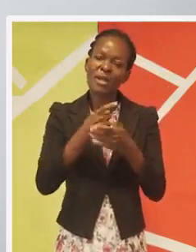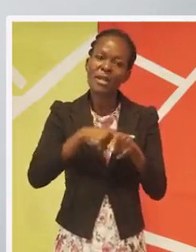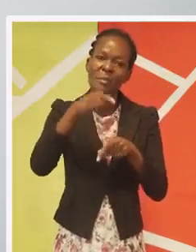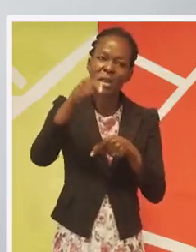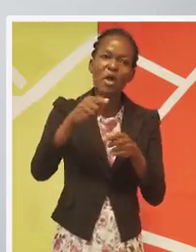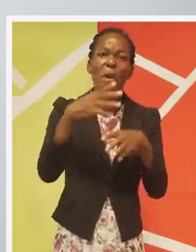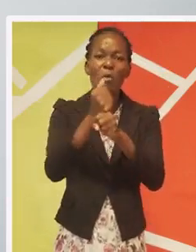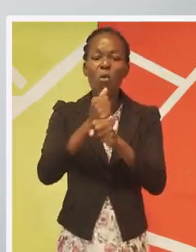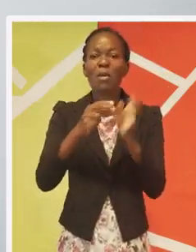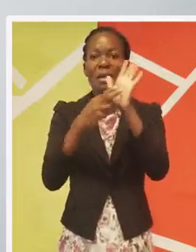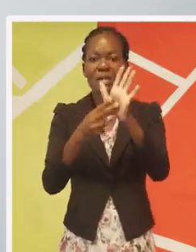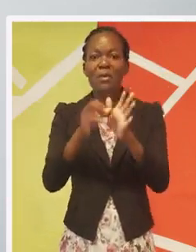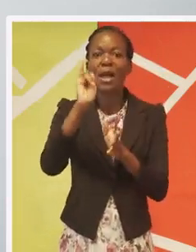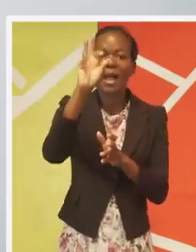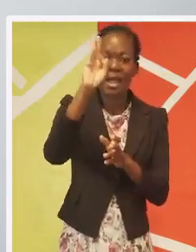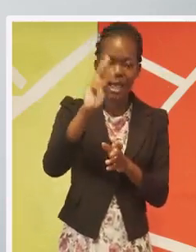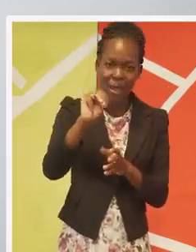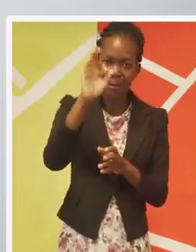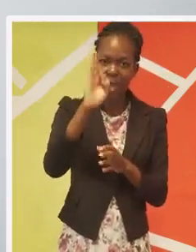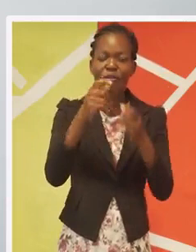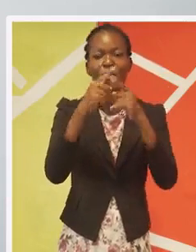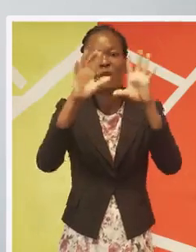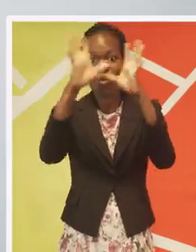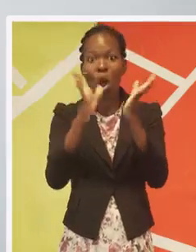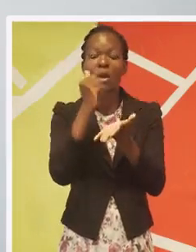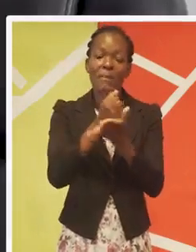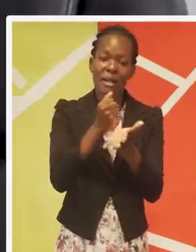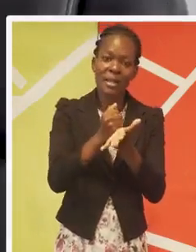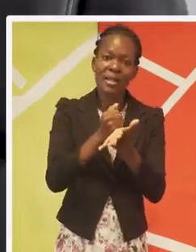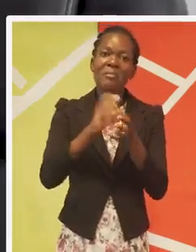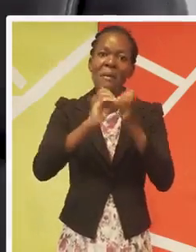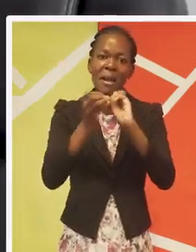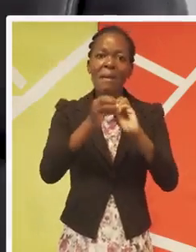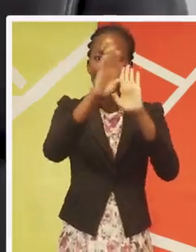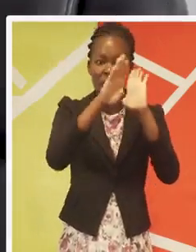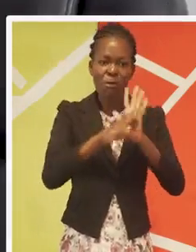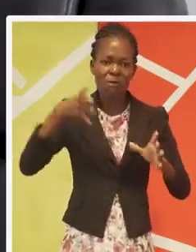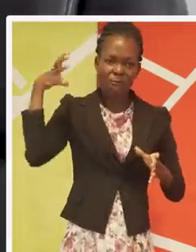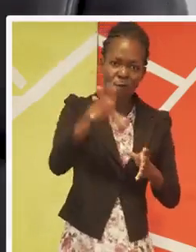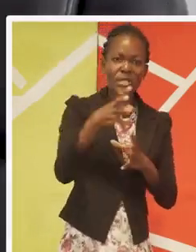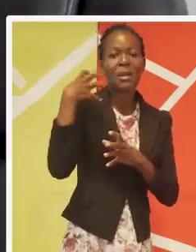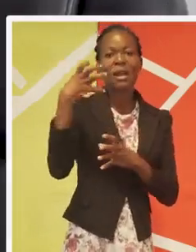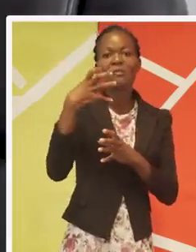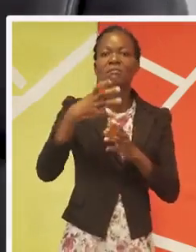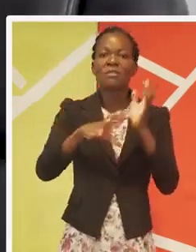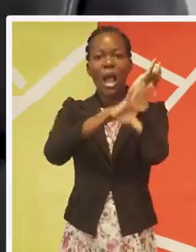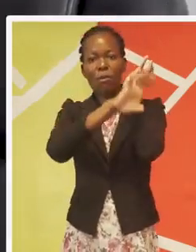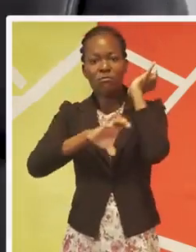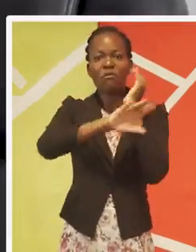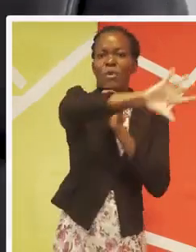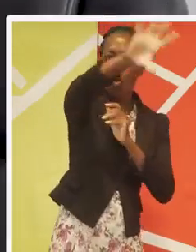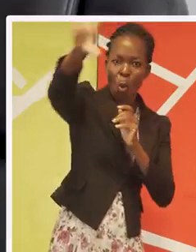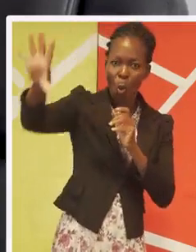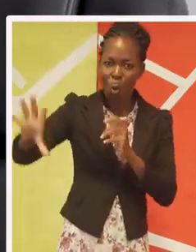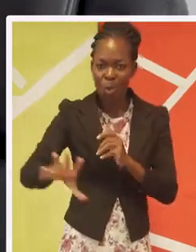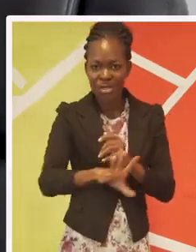enforced by the International Monetary Fund, the IMF, and the World Bank. So SAPs are basically programs that have been